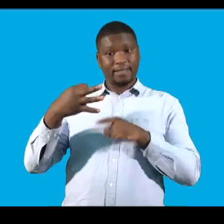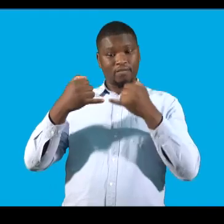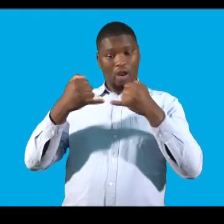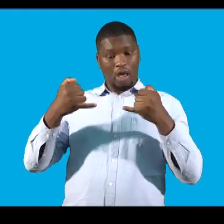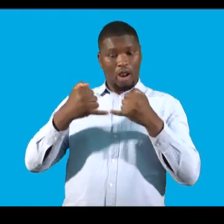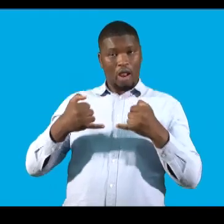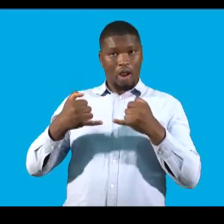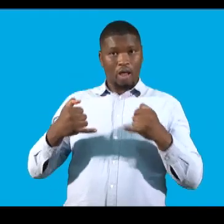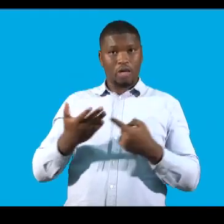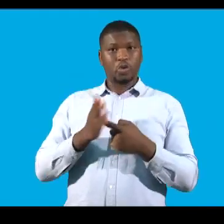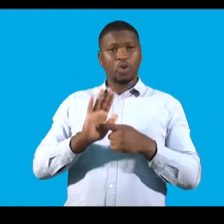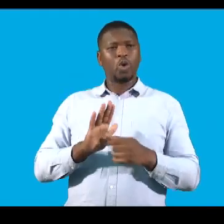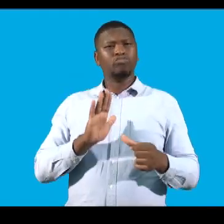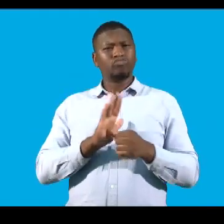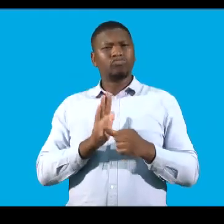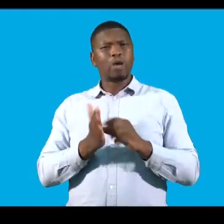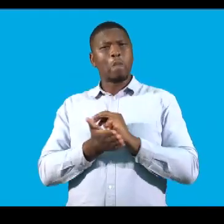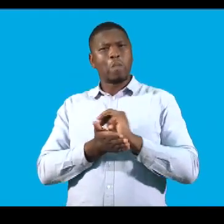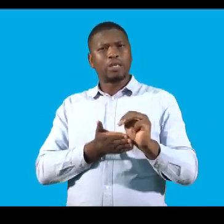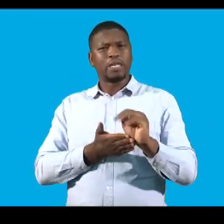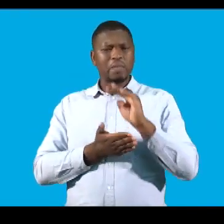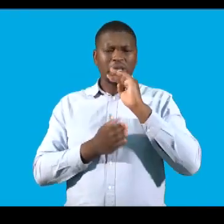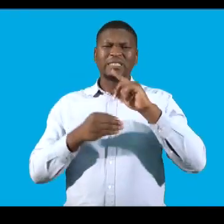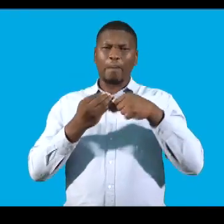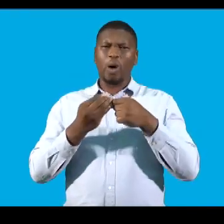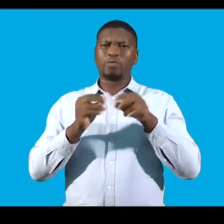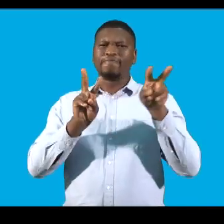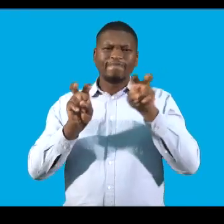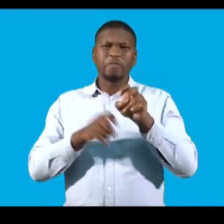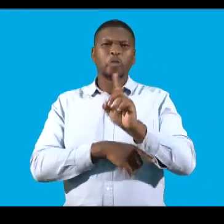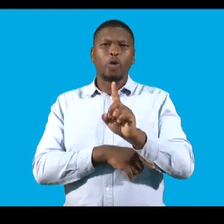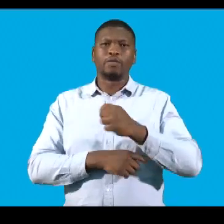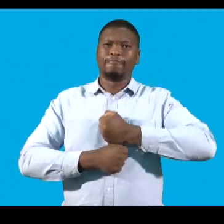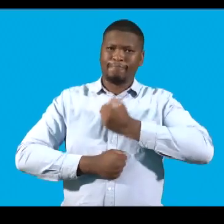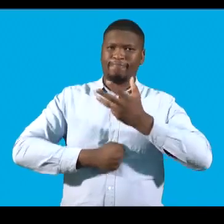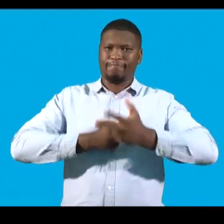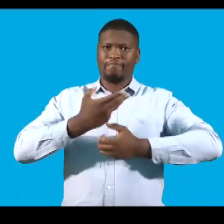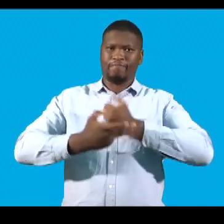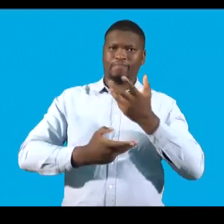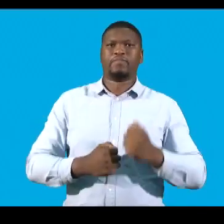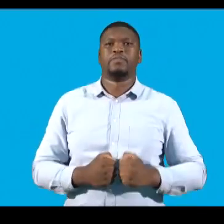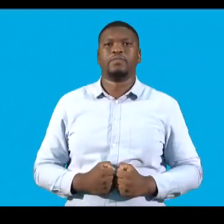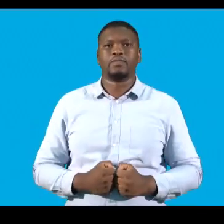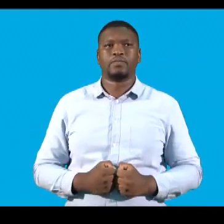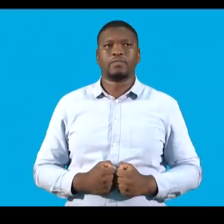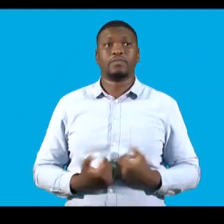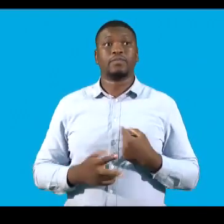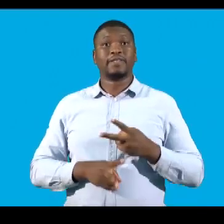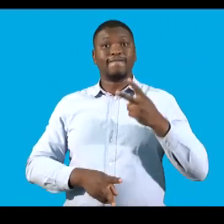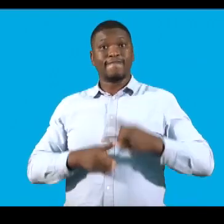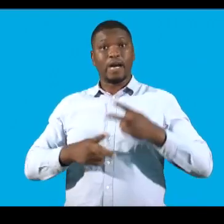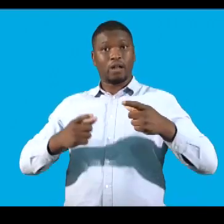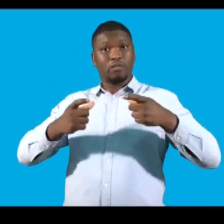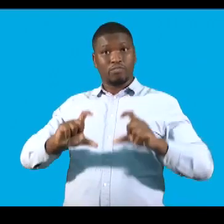so these 3 lines, convey the central message, so what the poem is about in the poem.